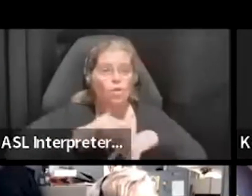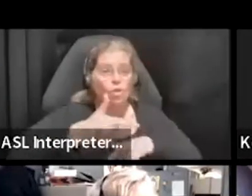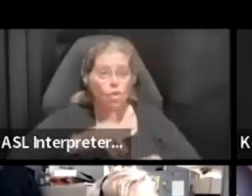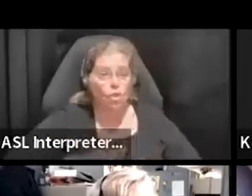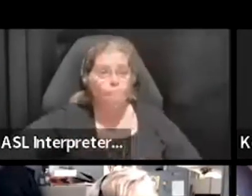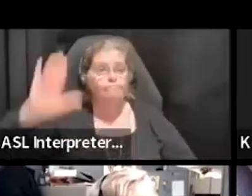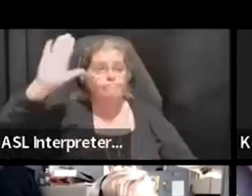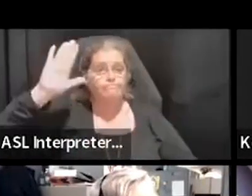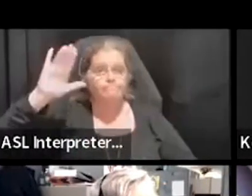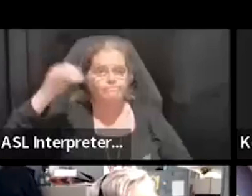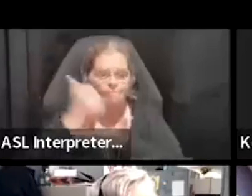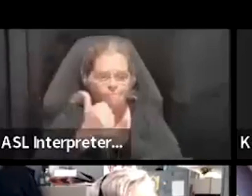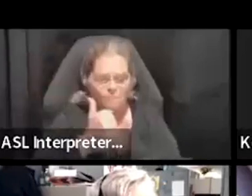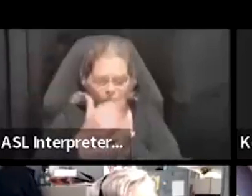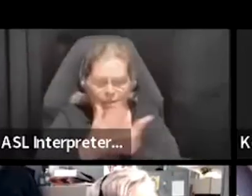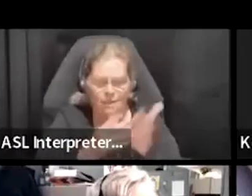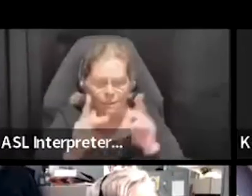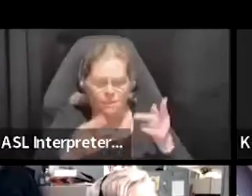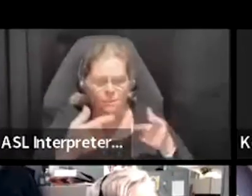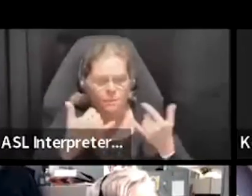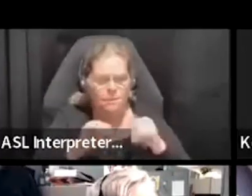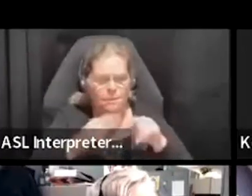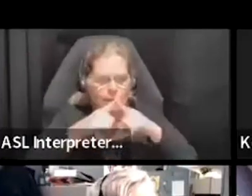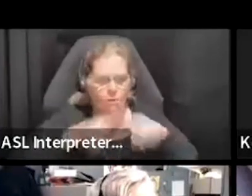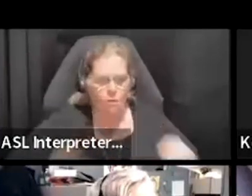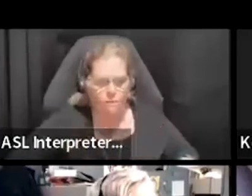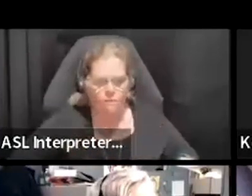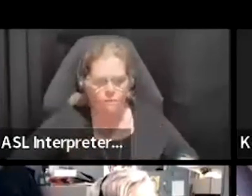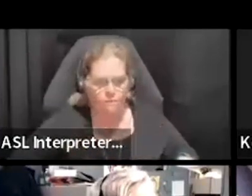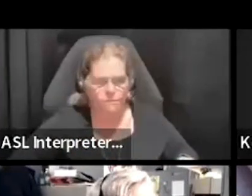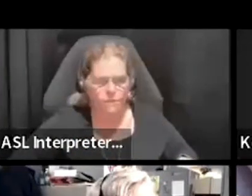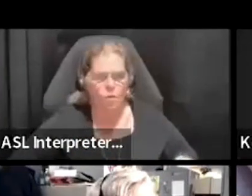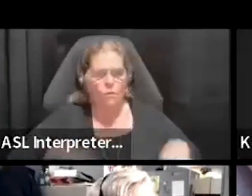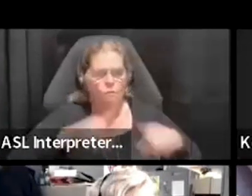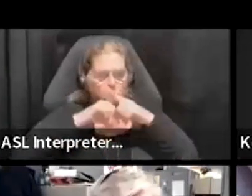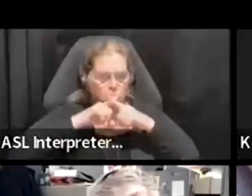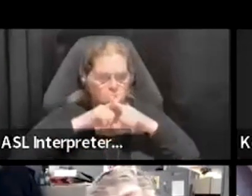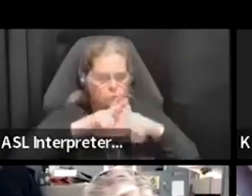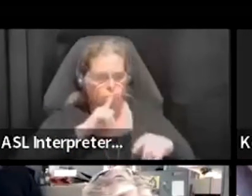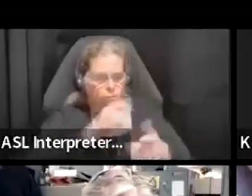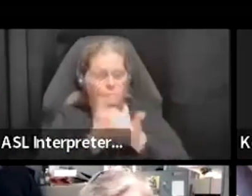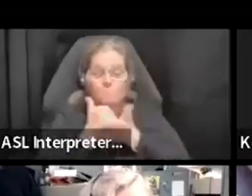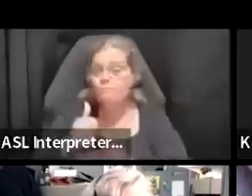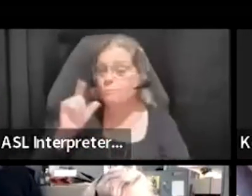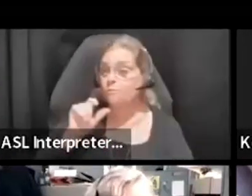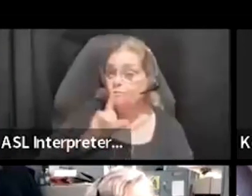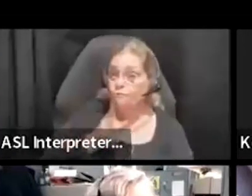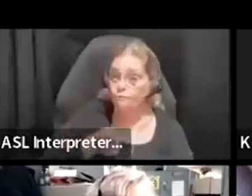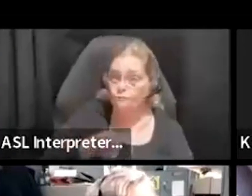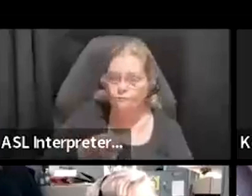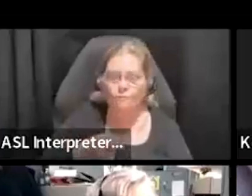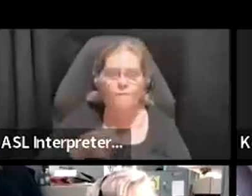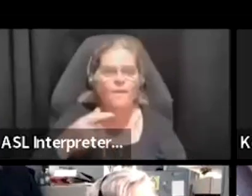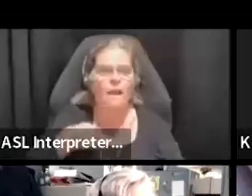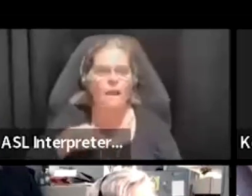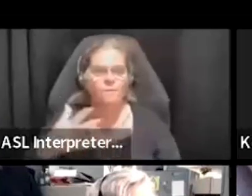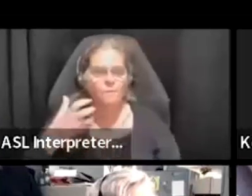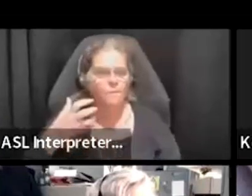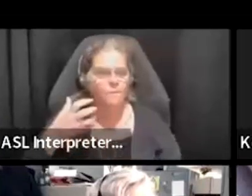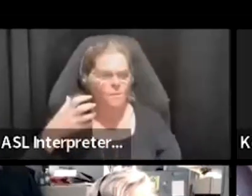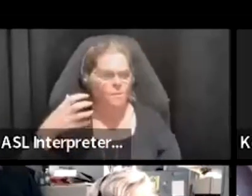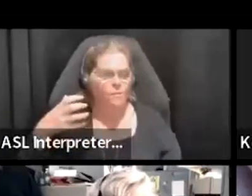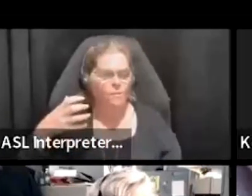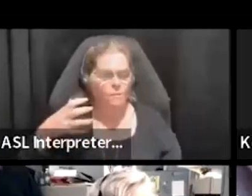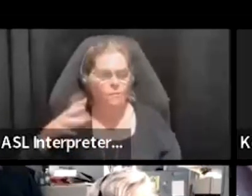There are a couple people who are still unmuted, unmuted. Thanks. Great. So with that, I would love to hear from